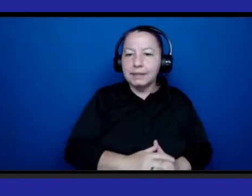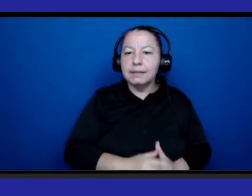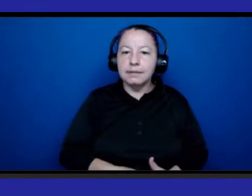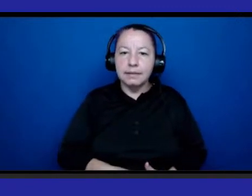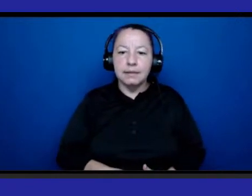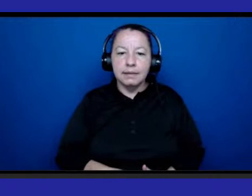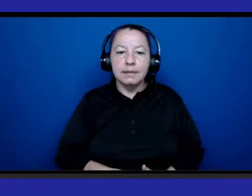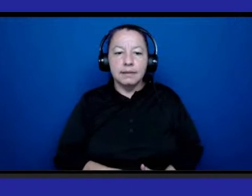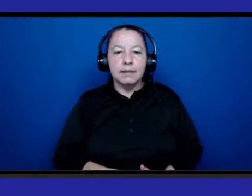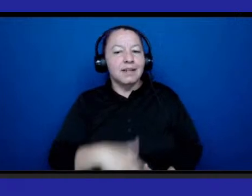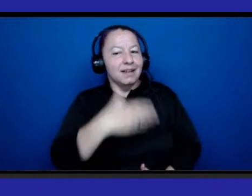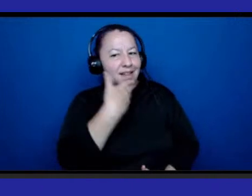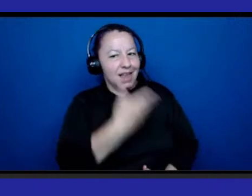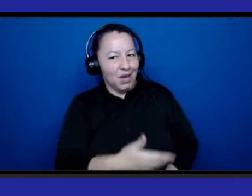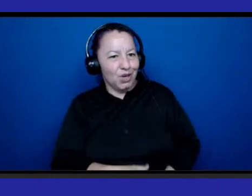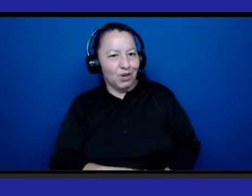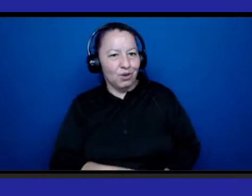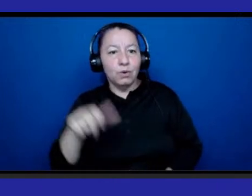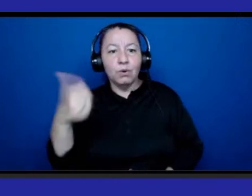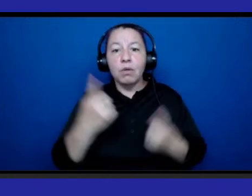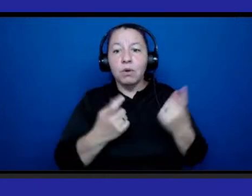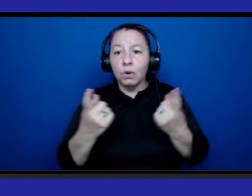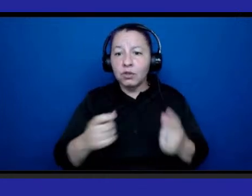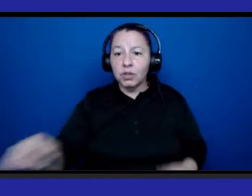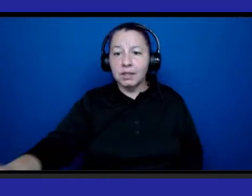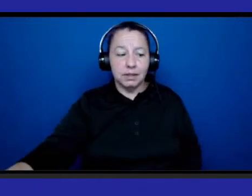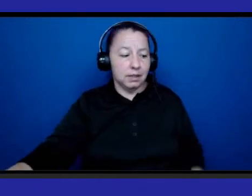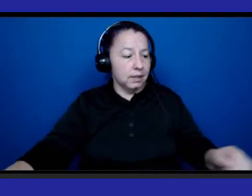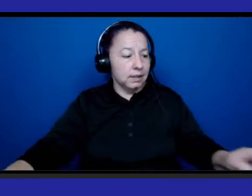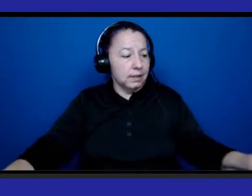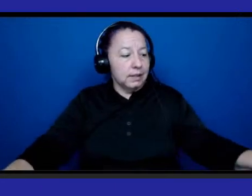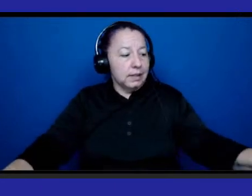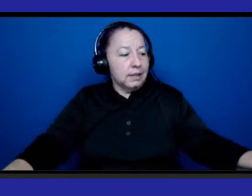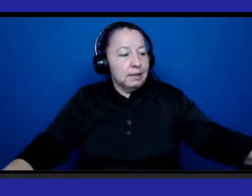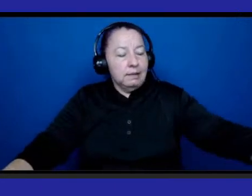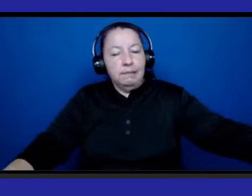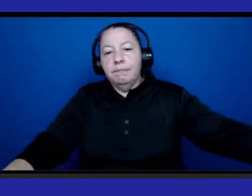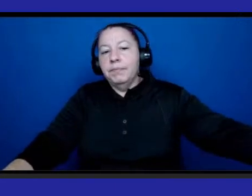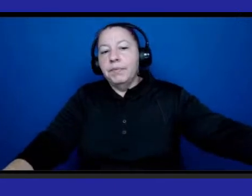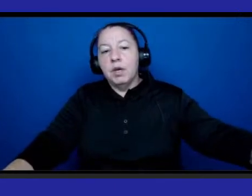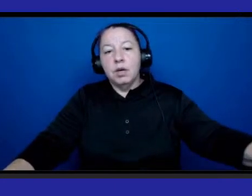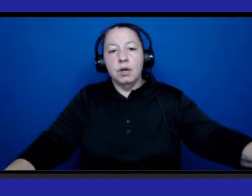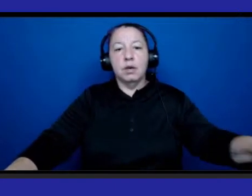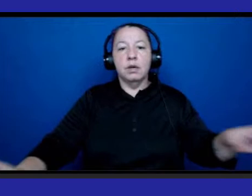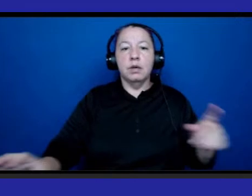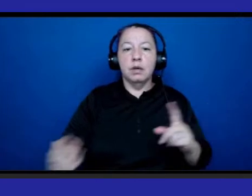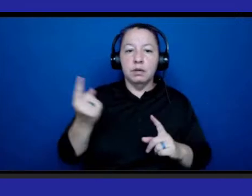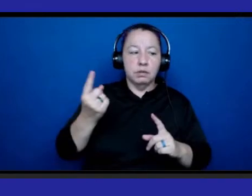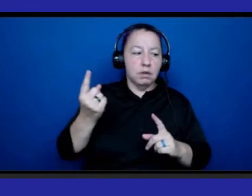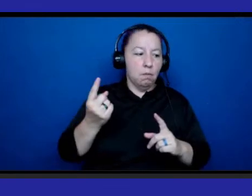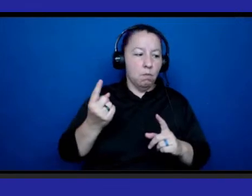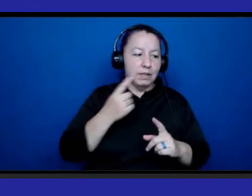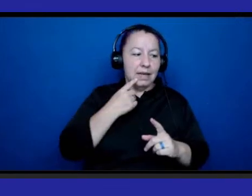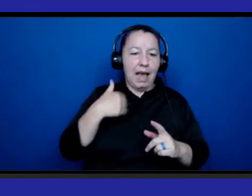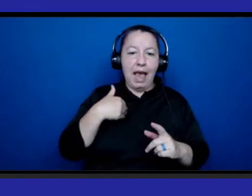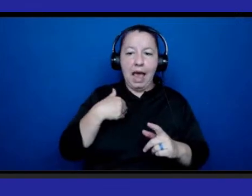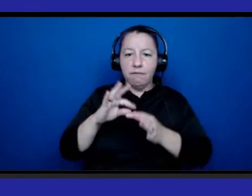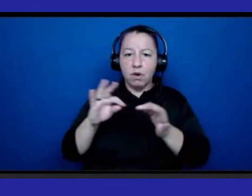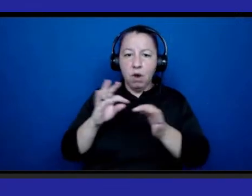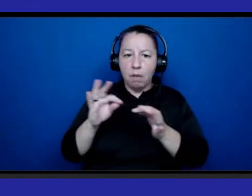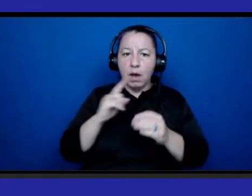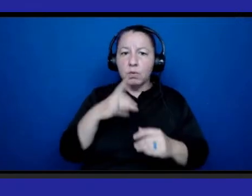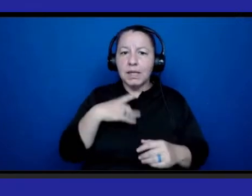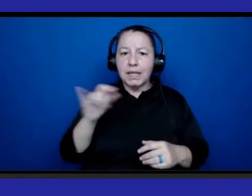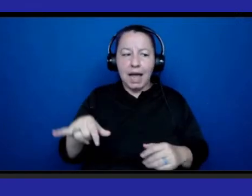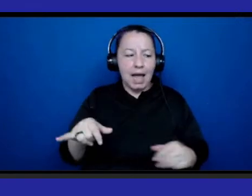Thank you. Any other questions? I just have a comment. I really like the